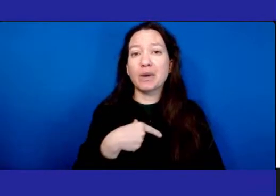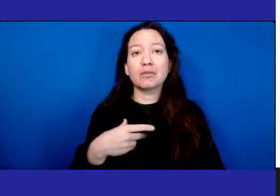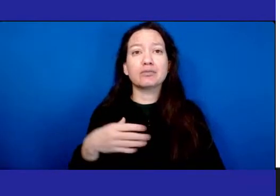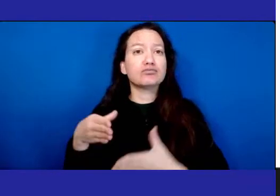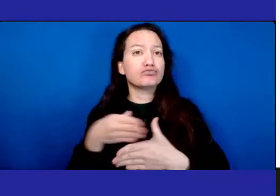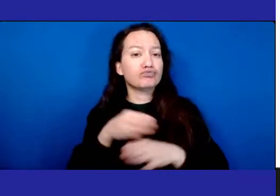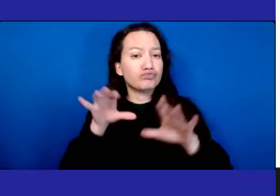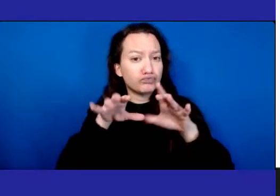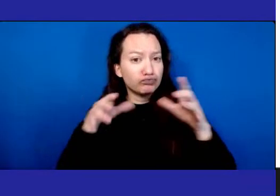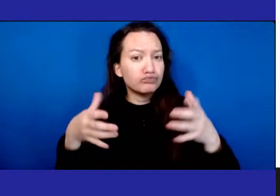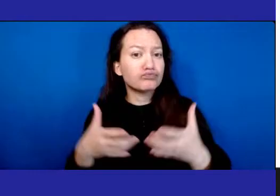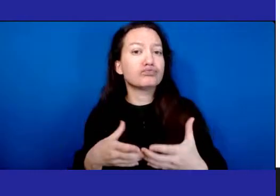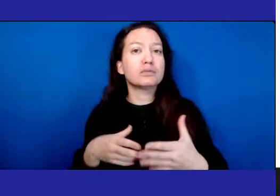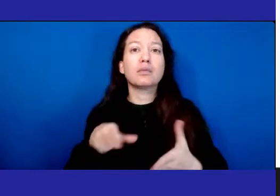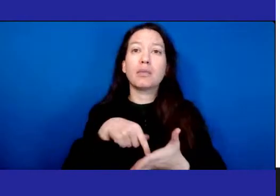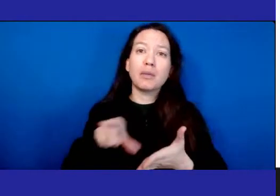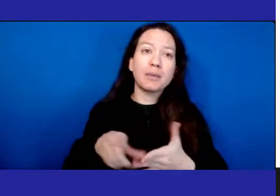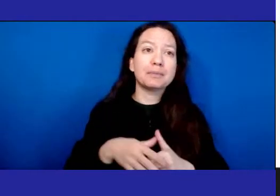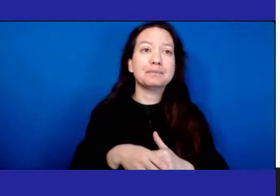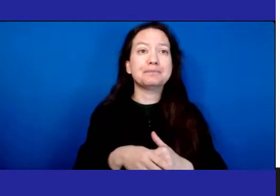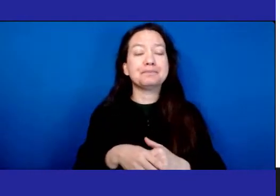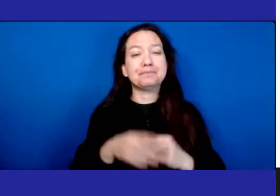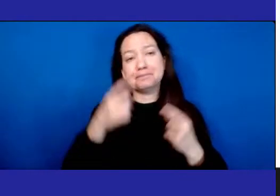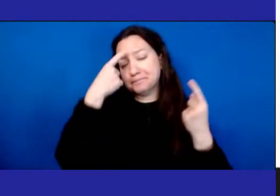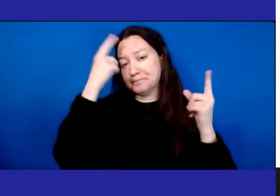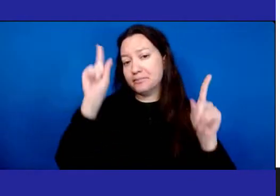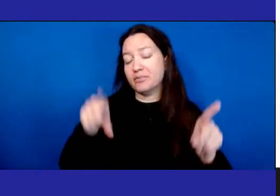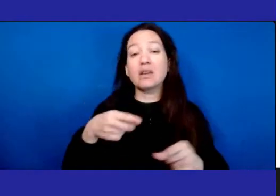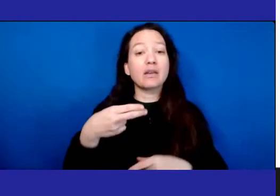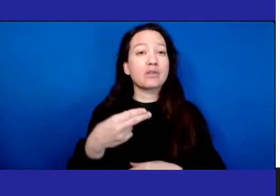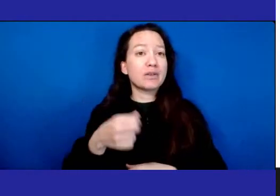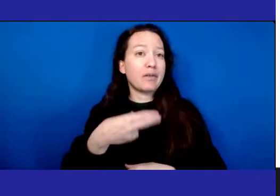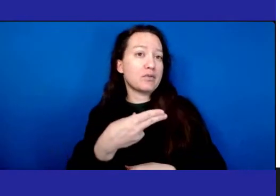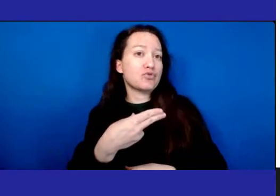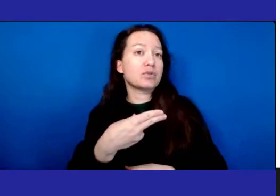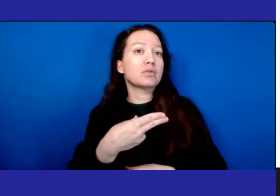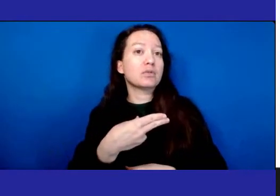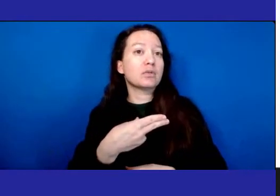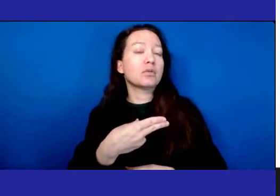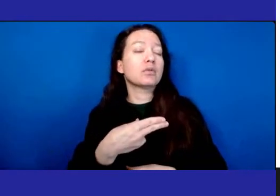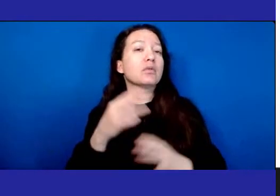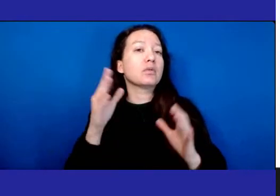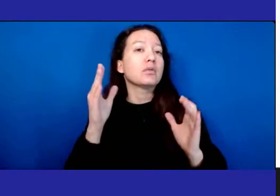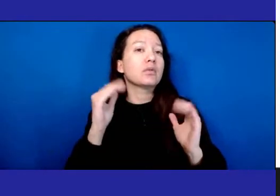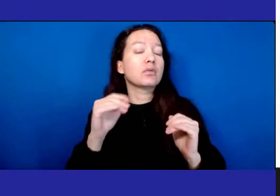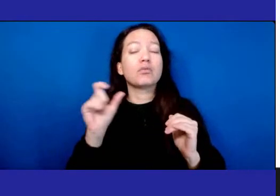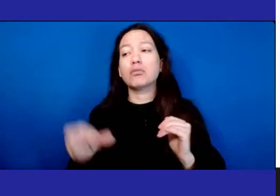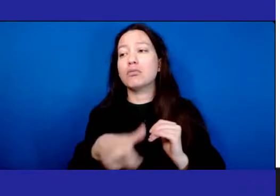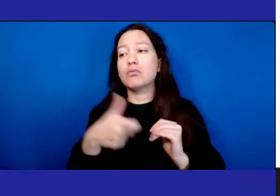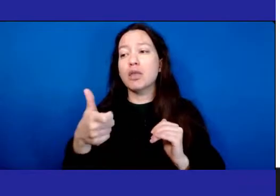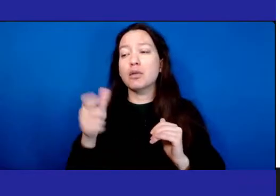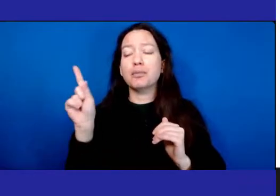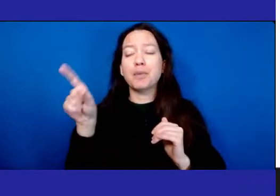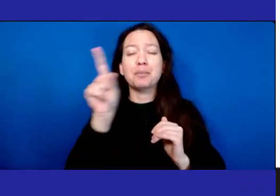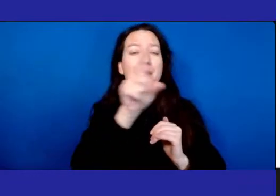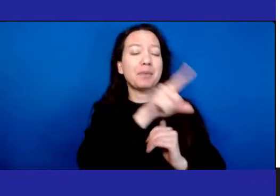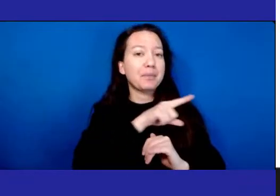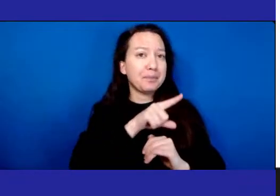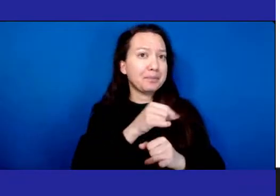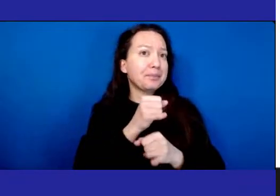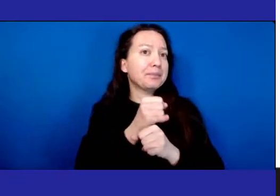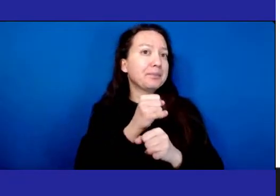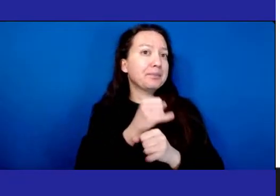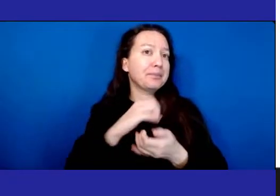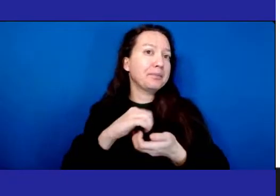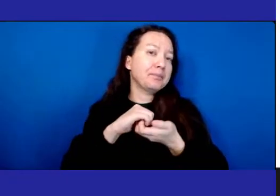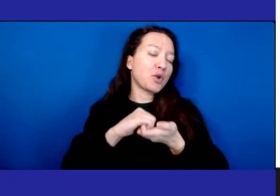agreement, and between H&H and also other institutions that we